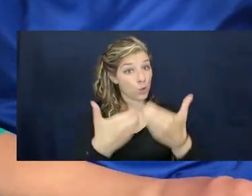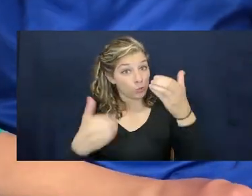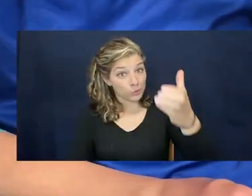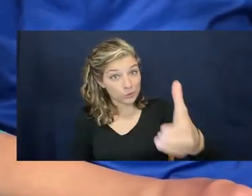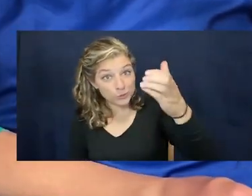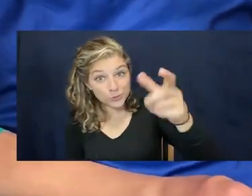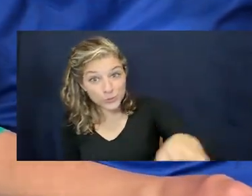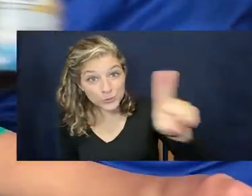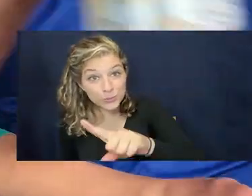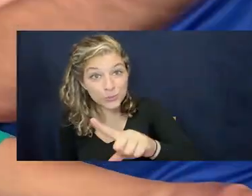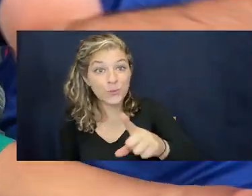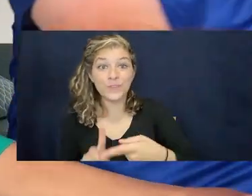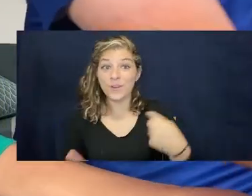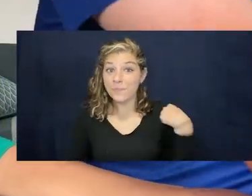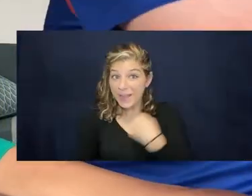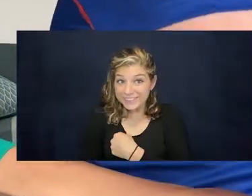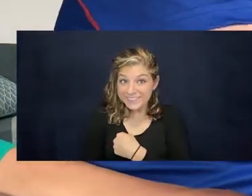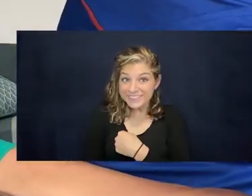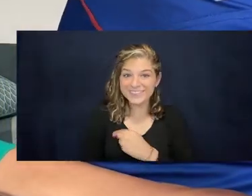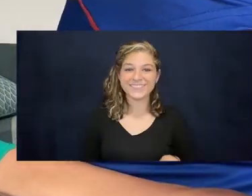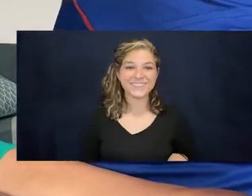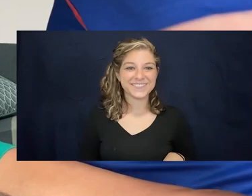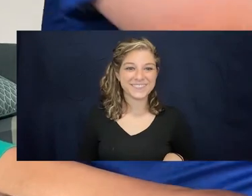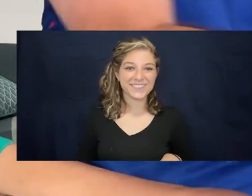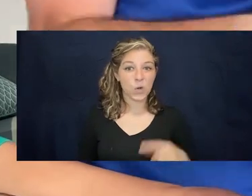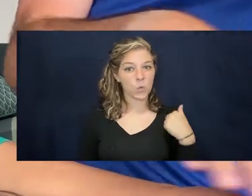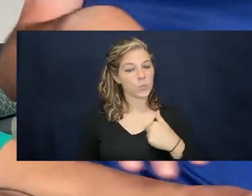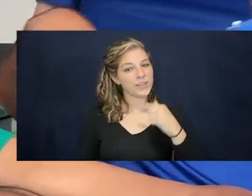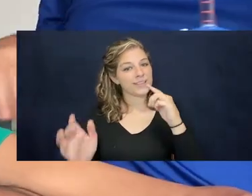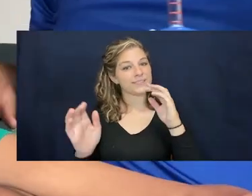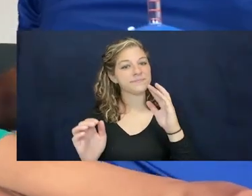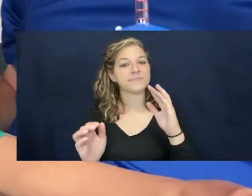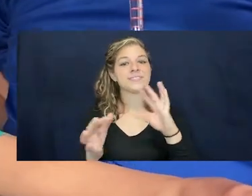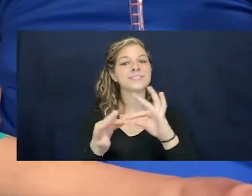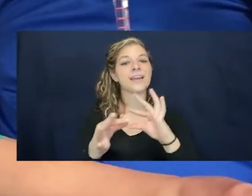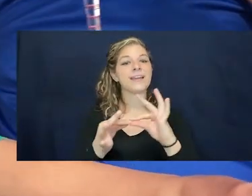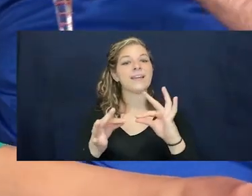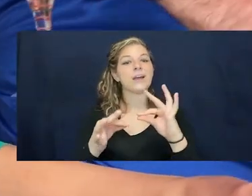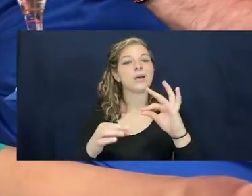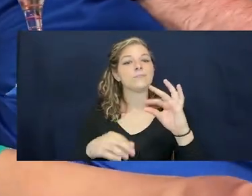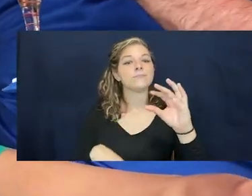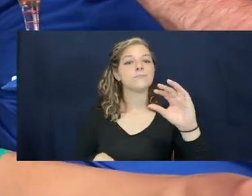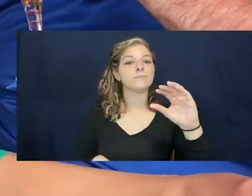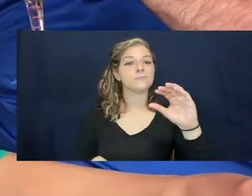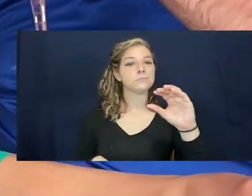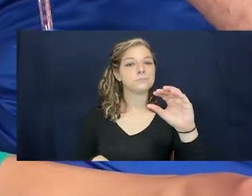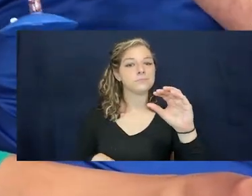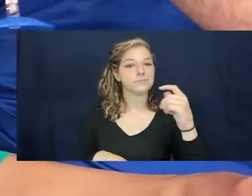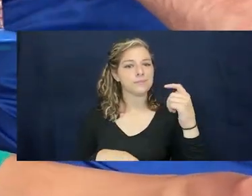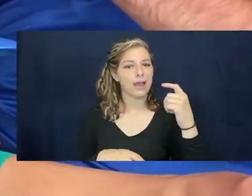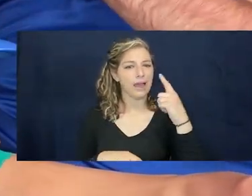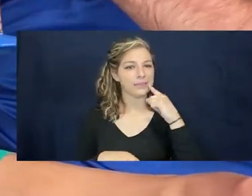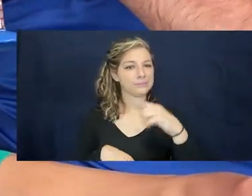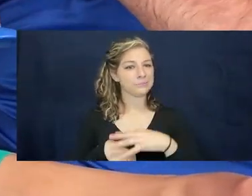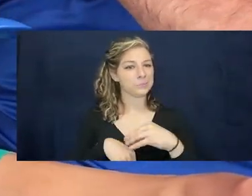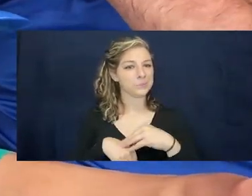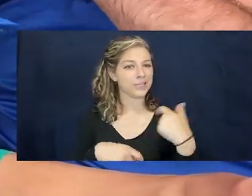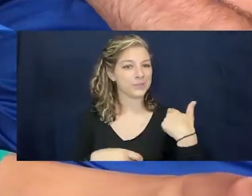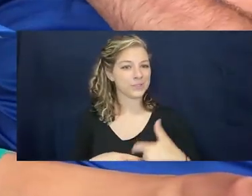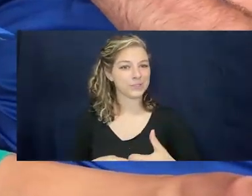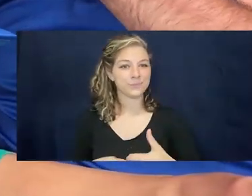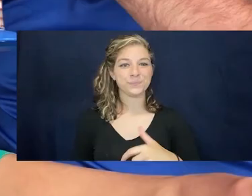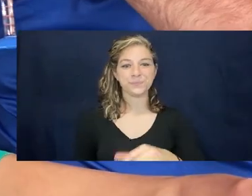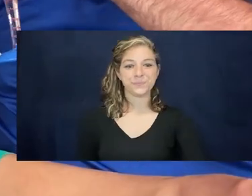years. So a toast to you from us. We're saying skål.